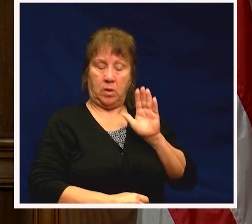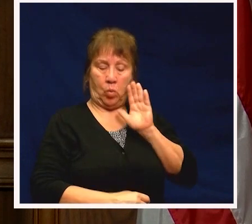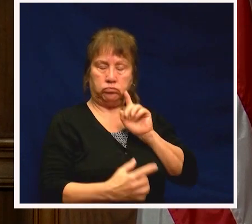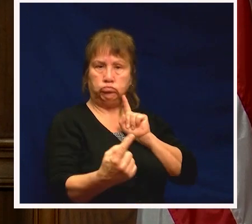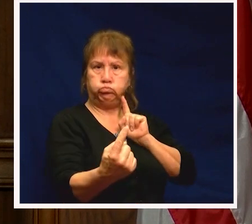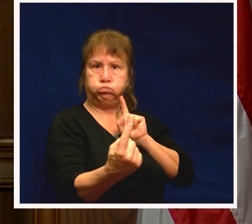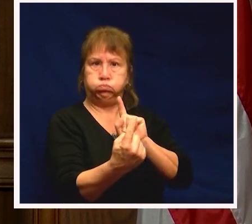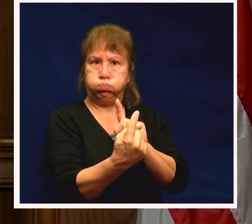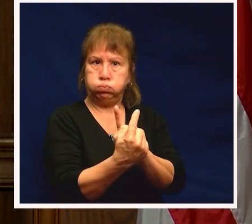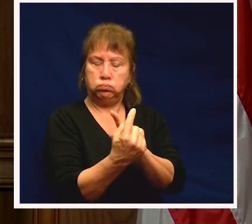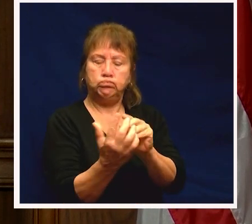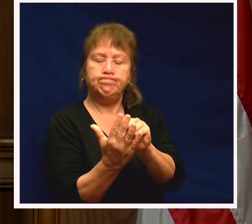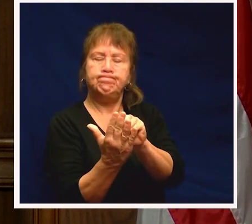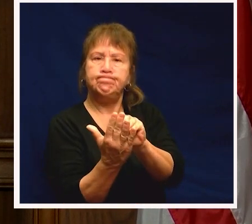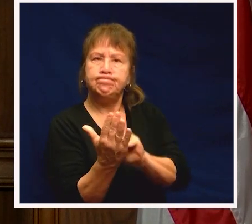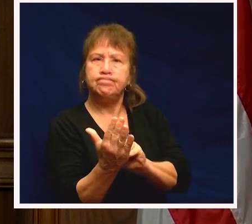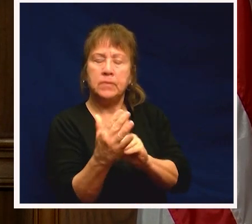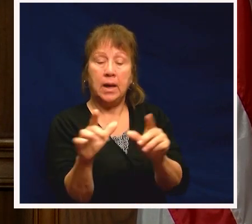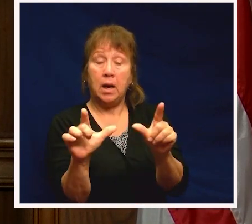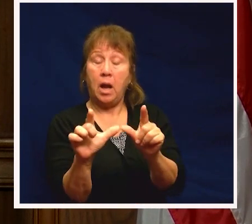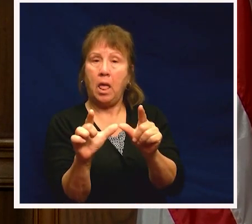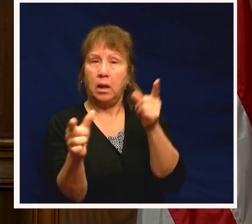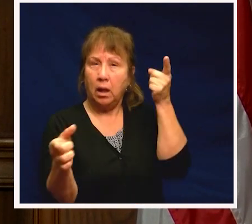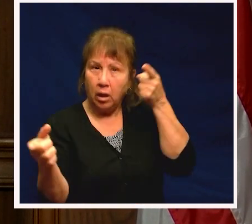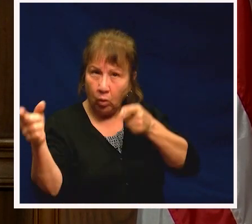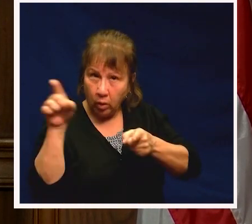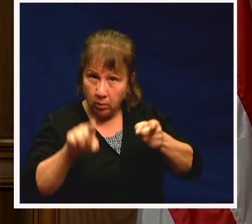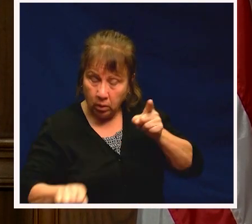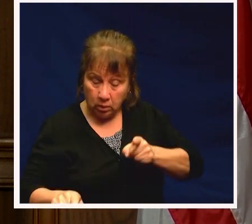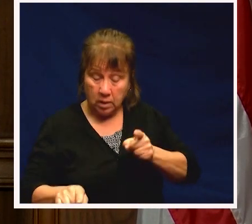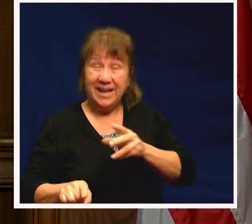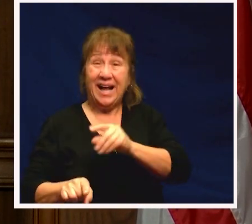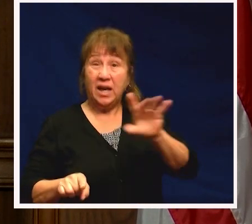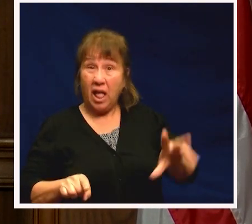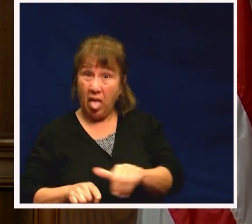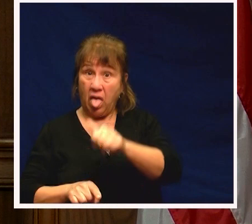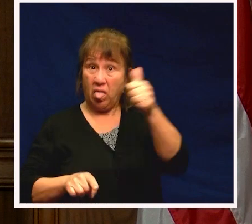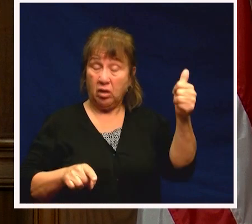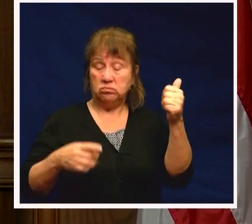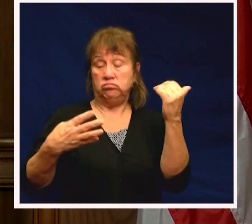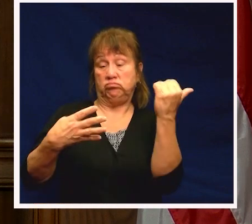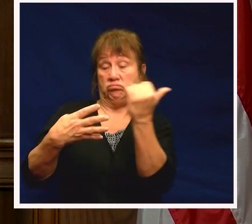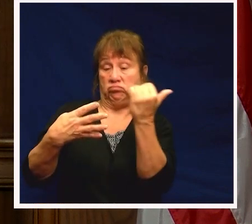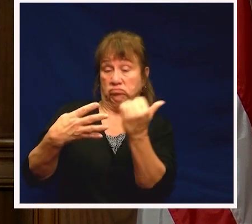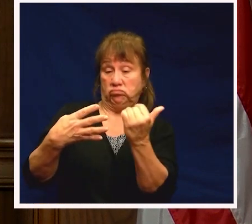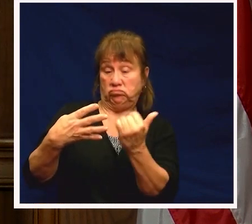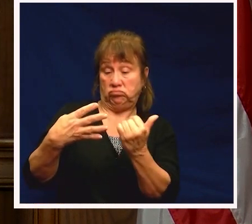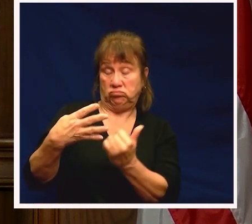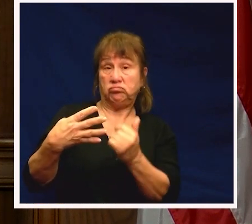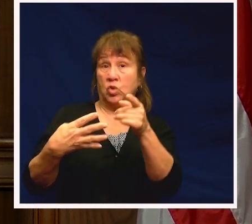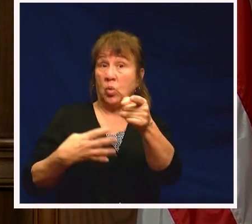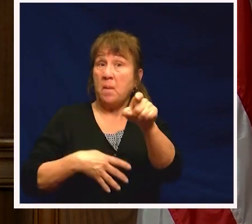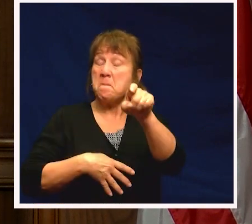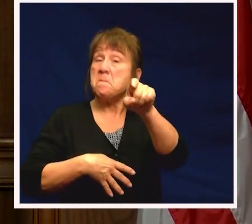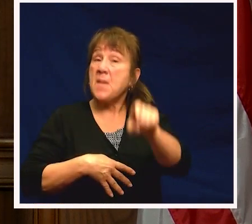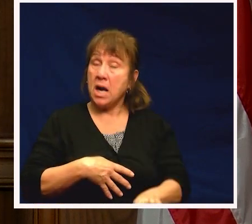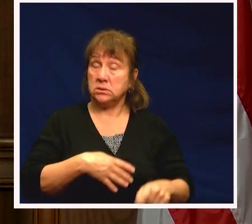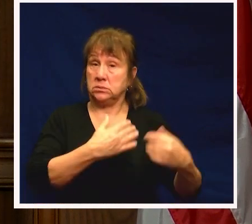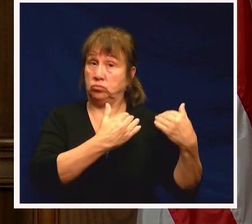agreement that says, among other sort of expected criteria, you have to take care of the unit and so forth. You have to meet with